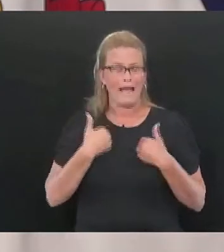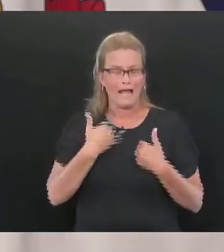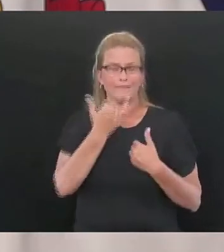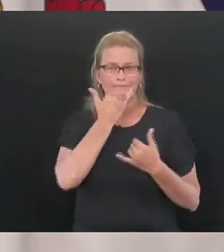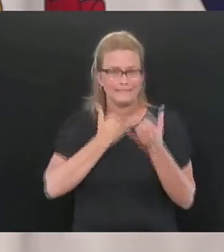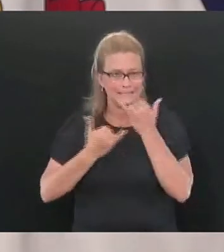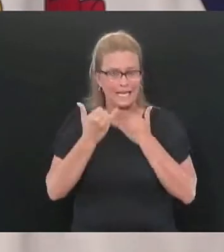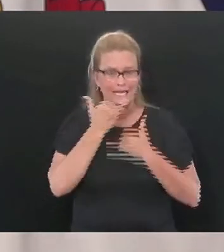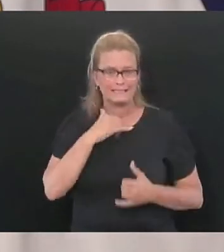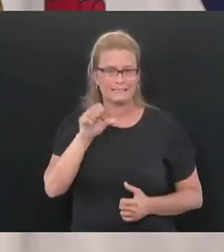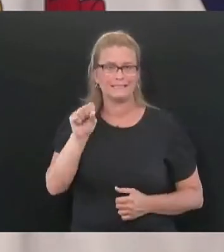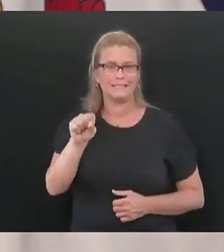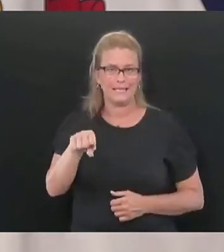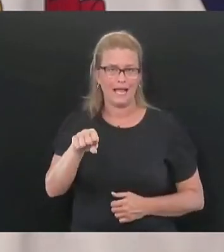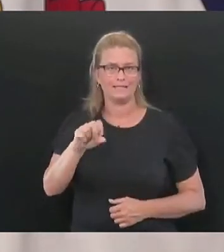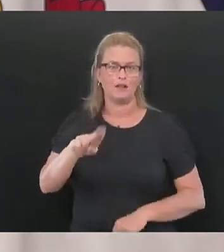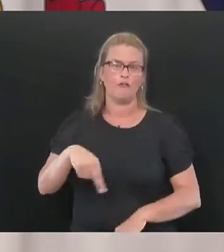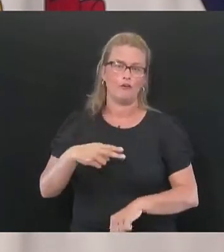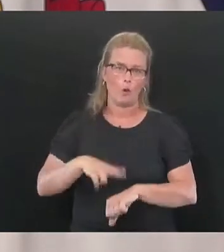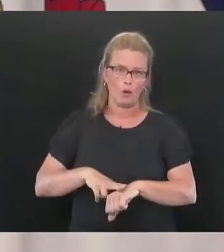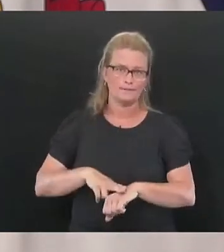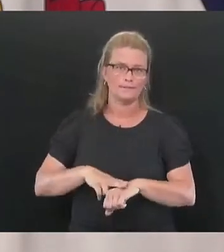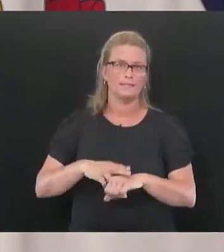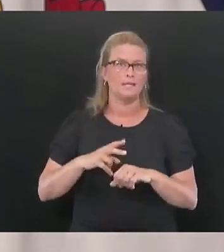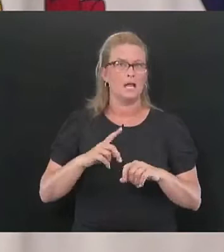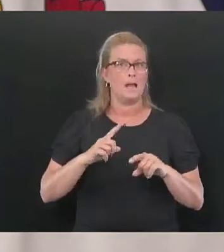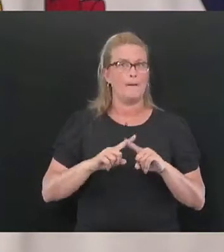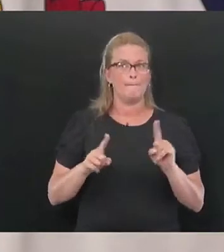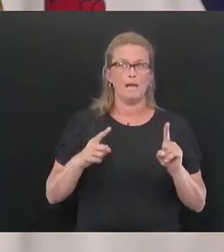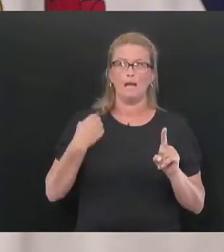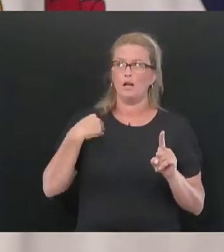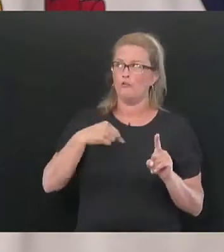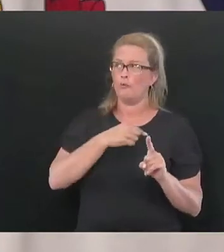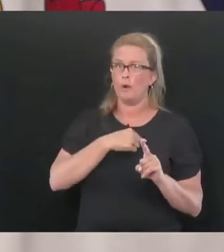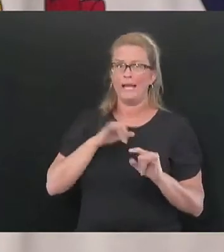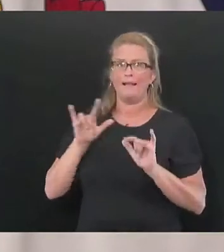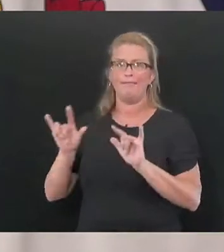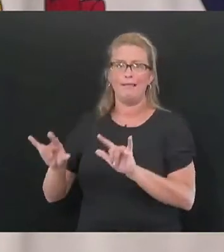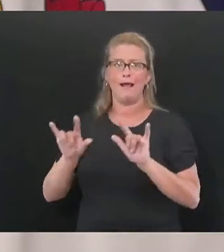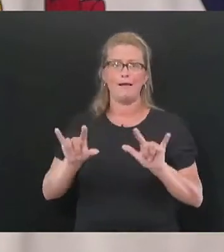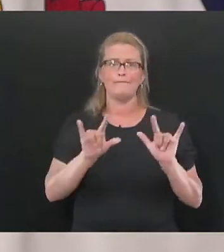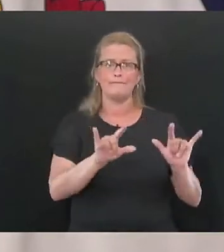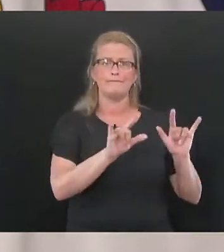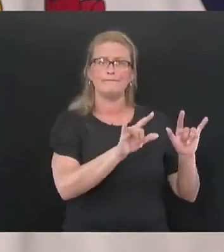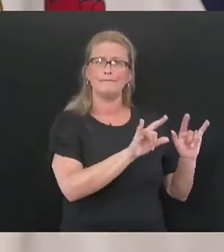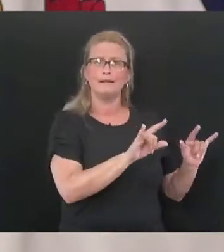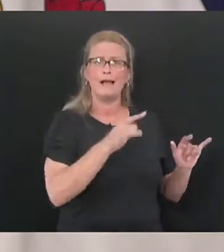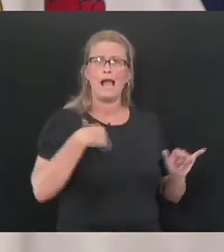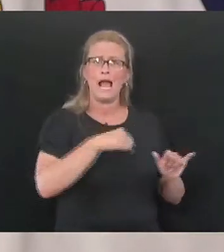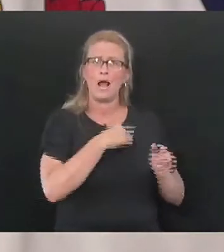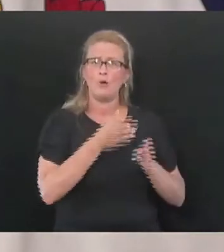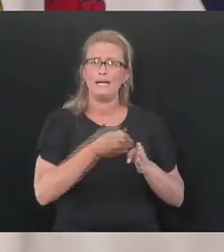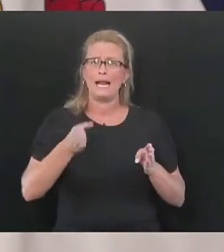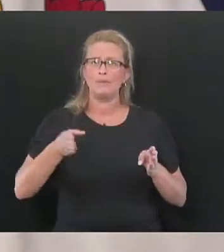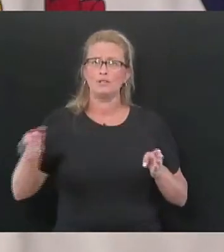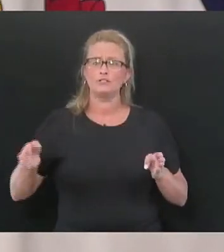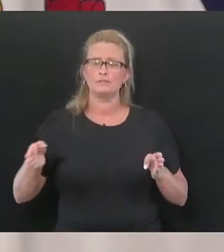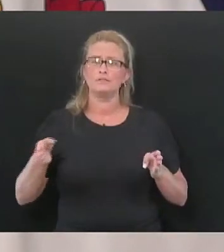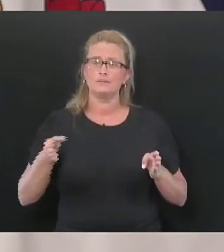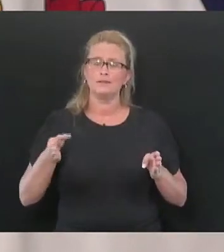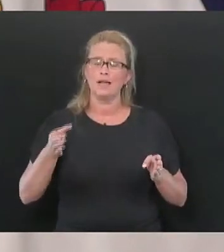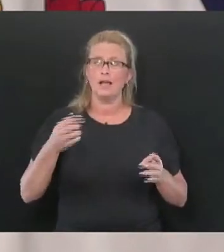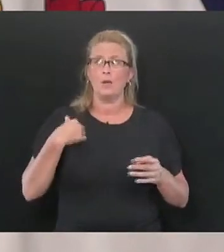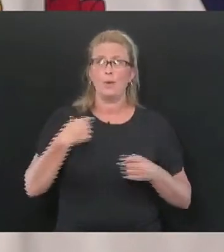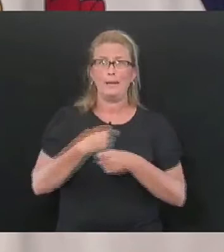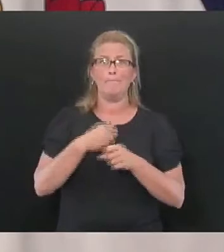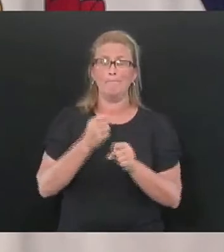And absolutely, as we go forward as neighbors, loving neighbors, we're going to make mistakes. I